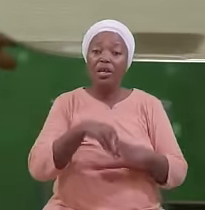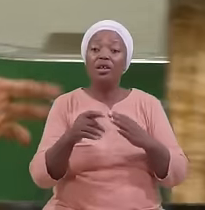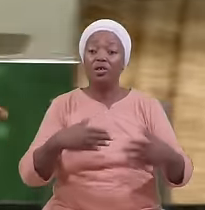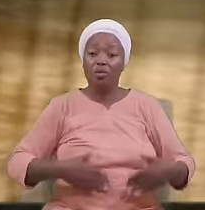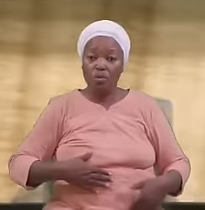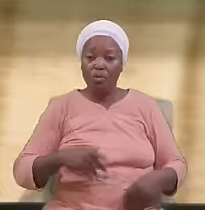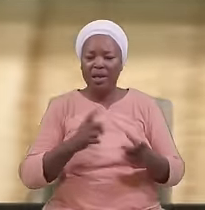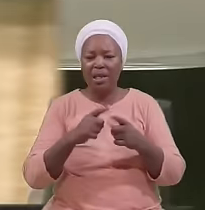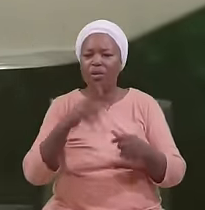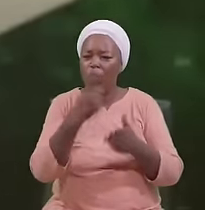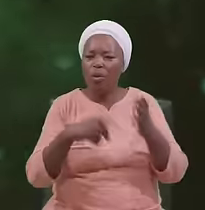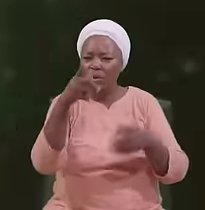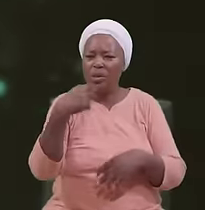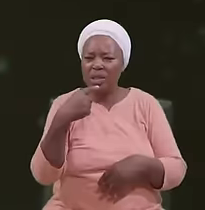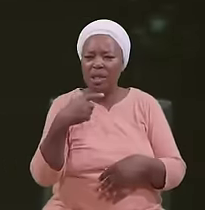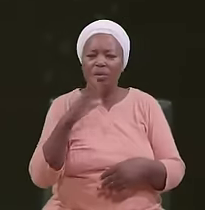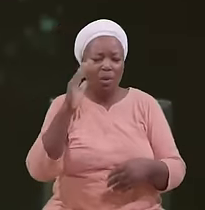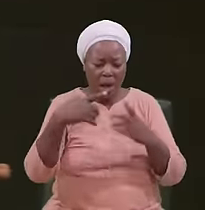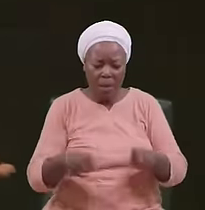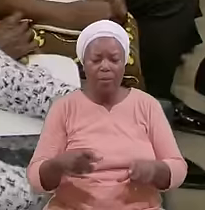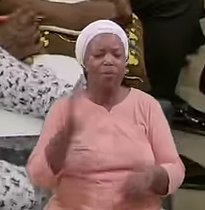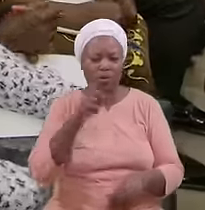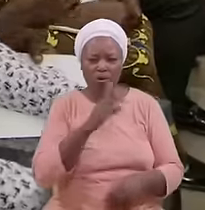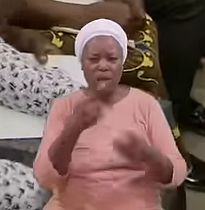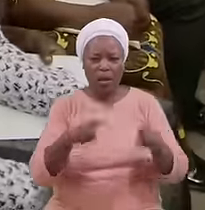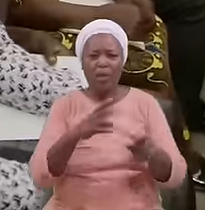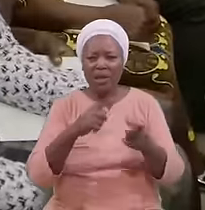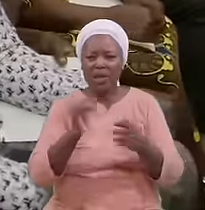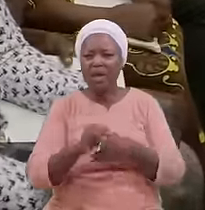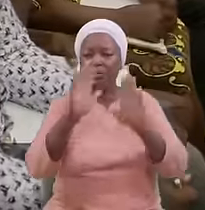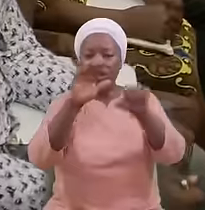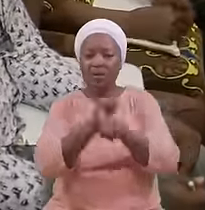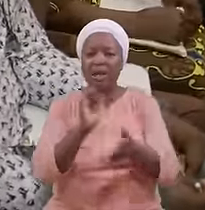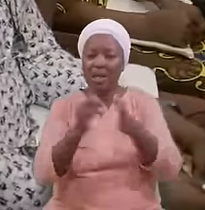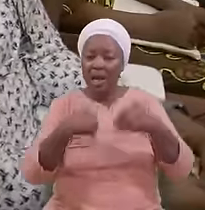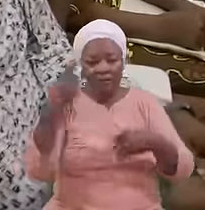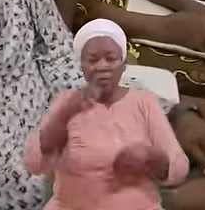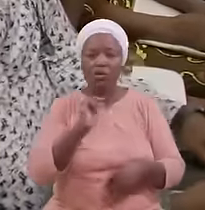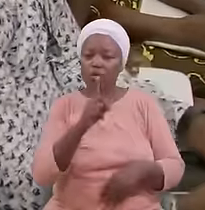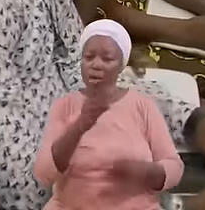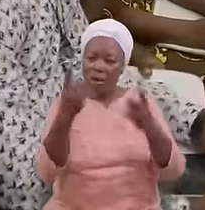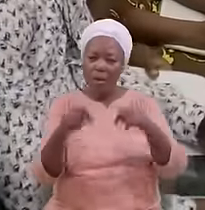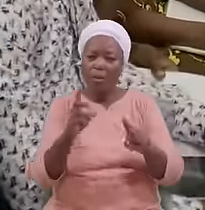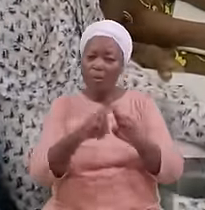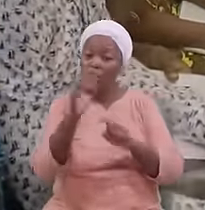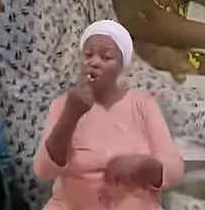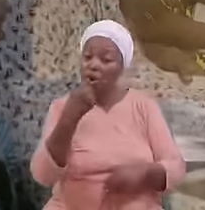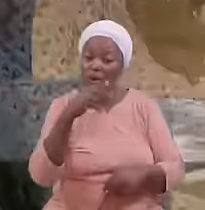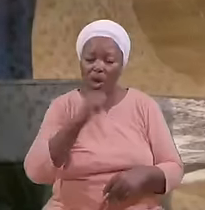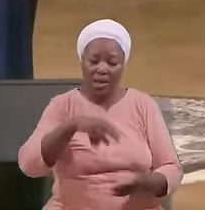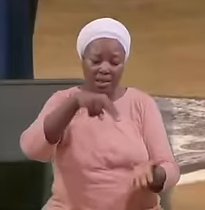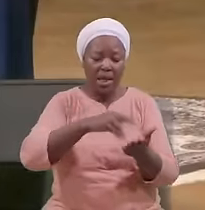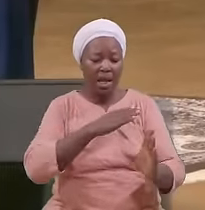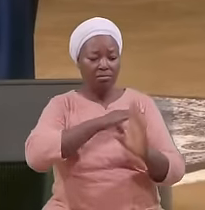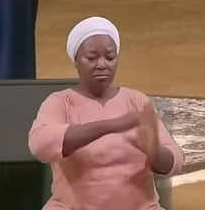miracle is making for you will come. But your tongue can stand as